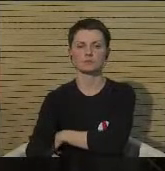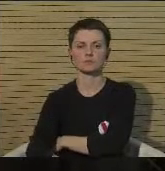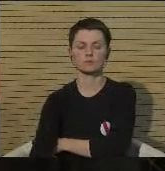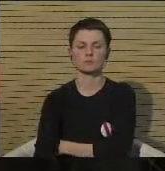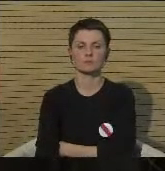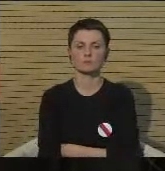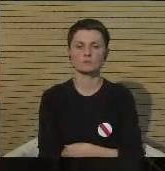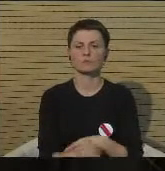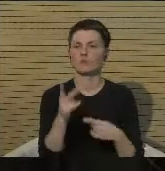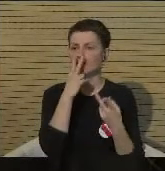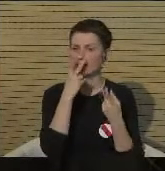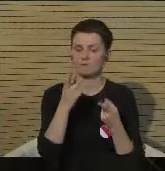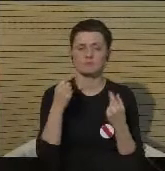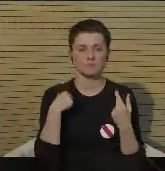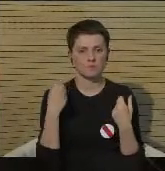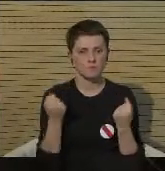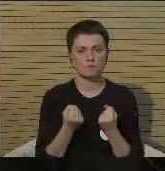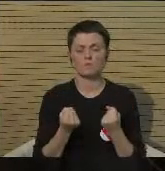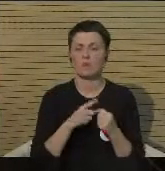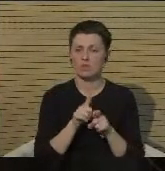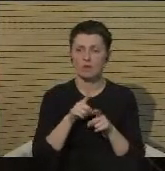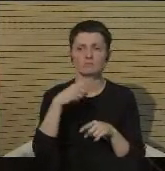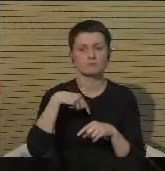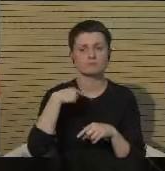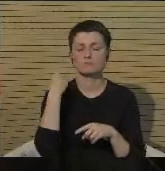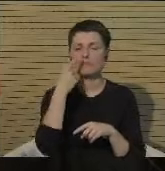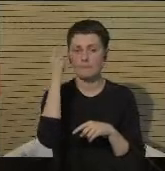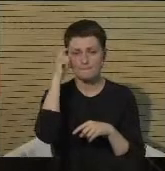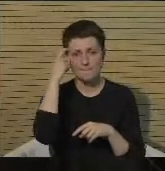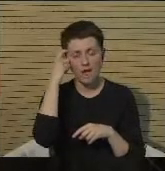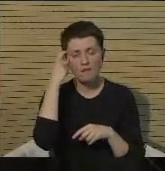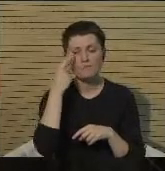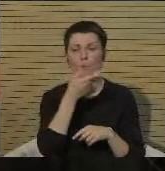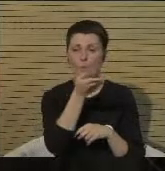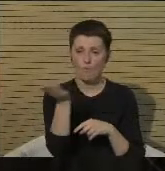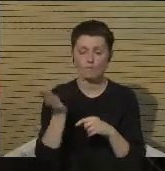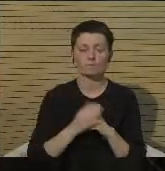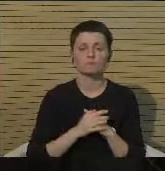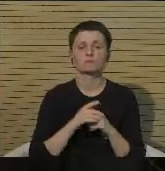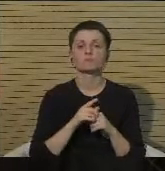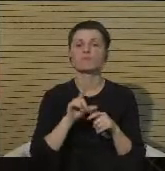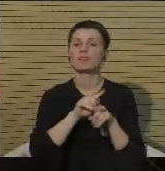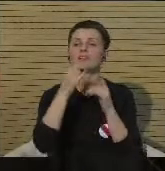in your protests, and there's a huge resonance, huge